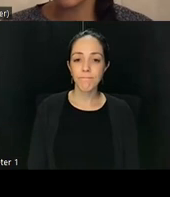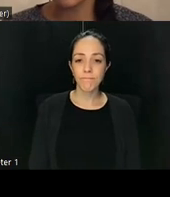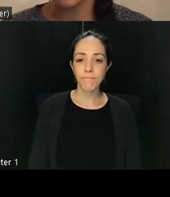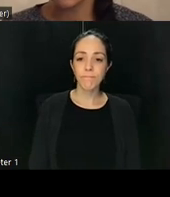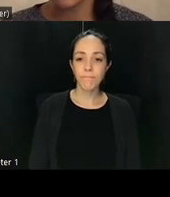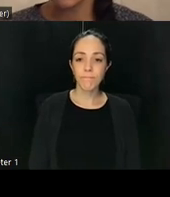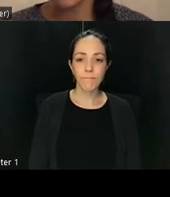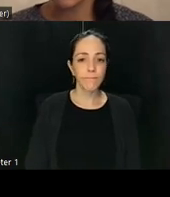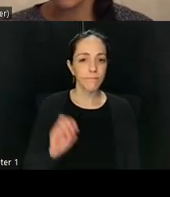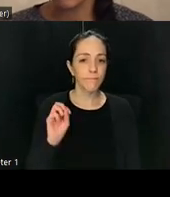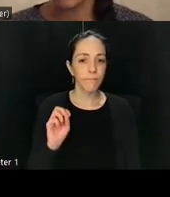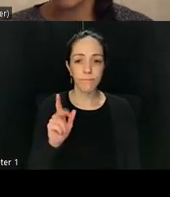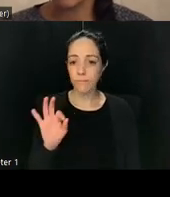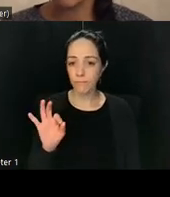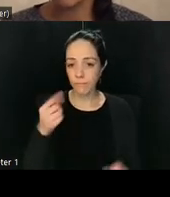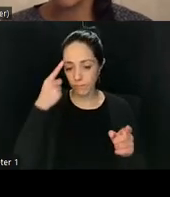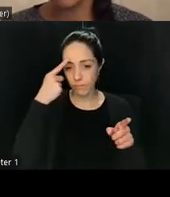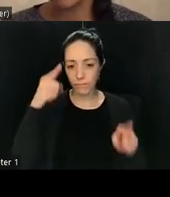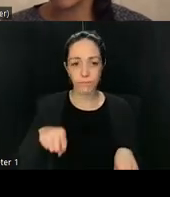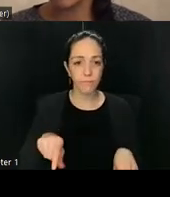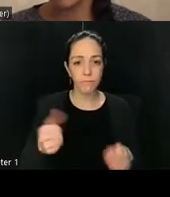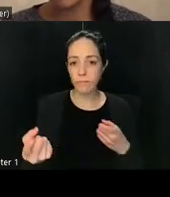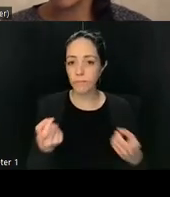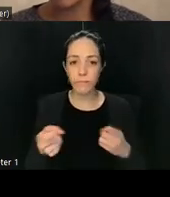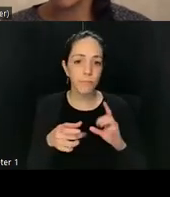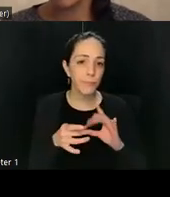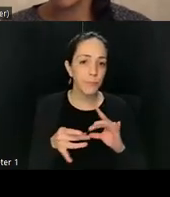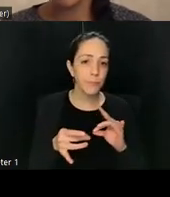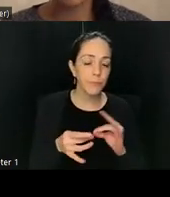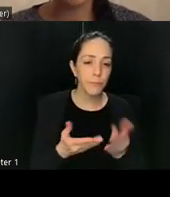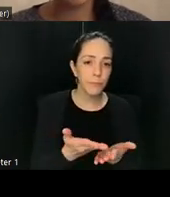Yeah, does that work for everyone? Any questions, comments, thoughts on that?